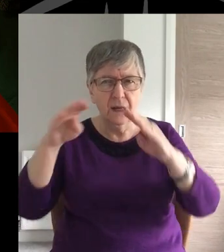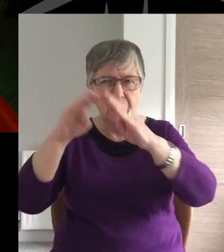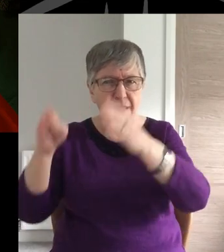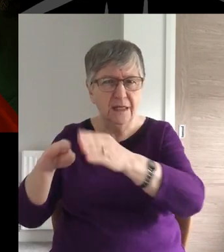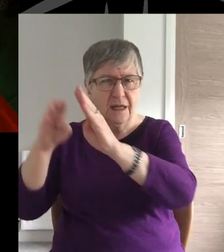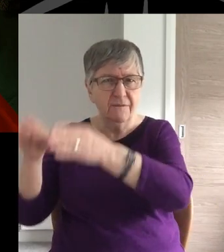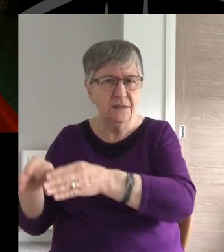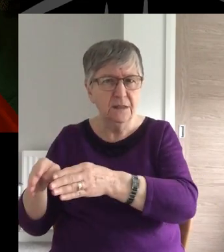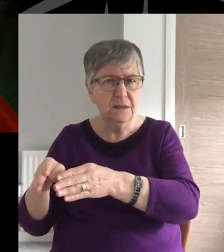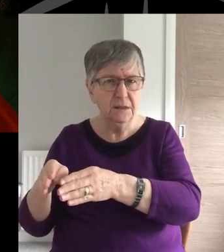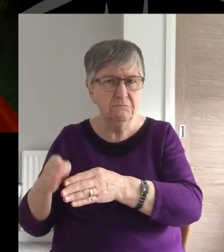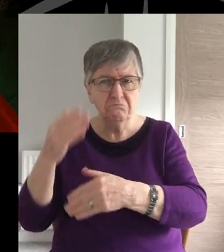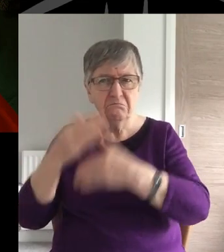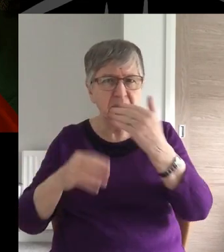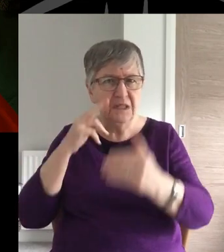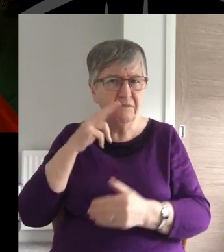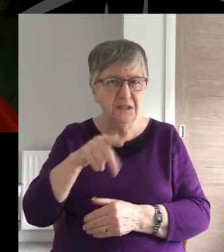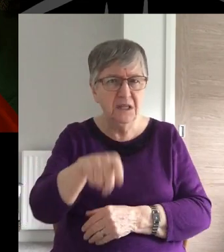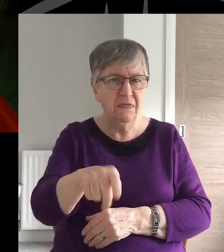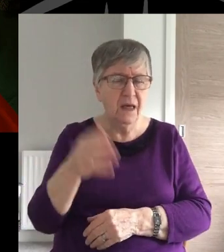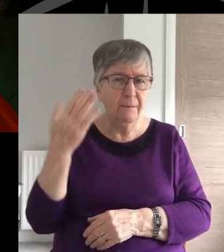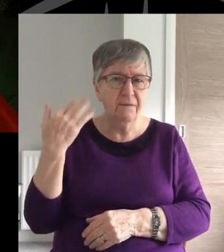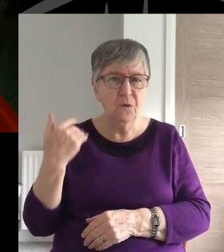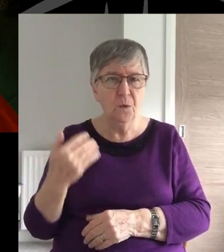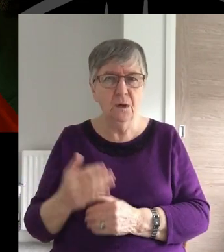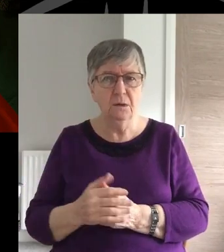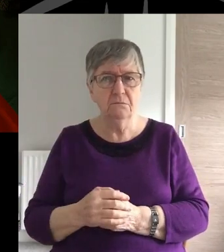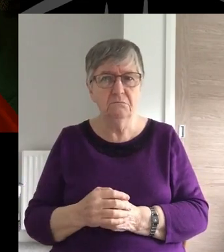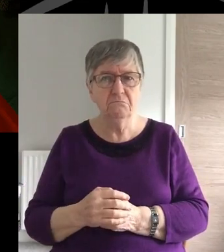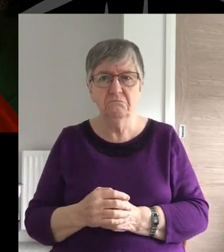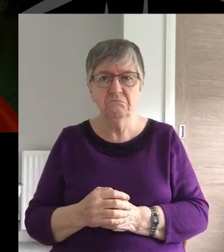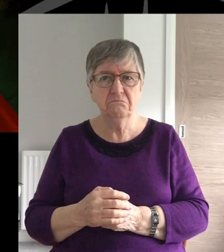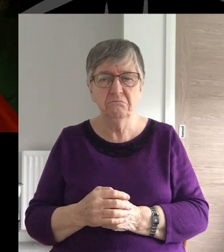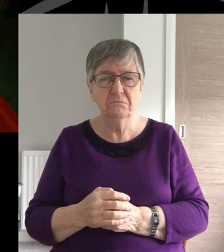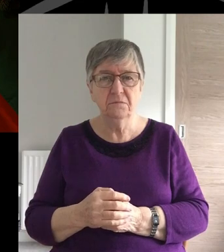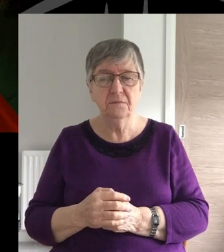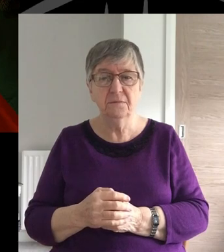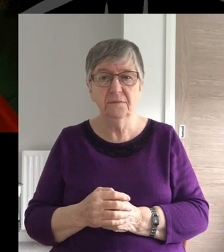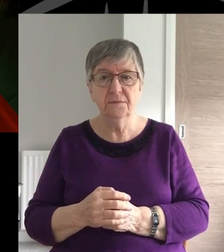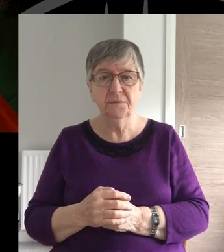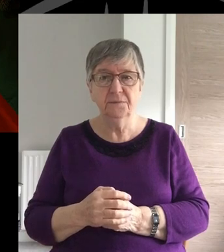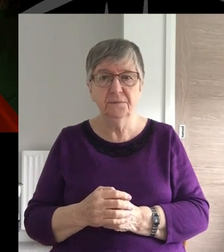In fact, I don't think I've ever seen a nativity scene with the Grim Reaper there.